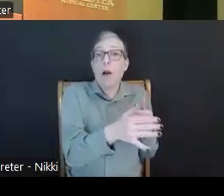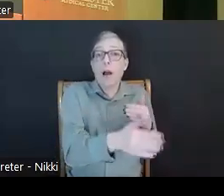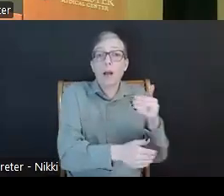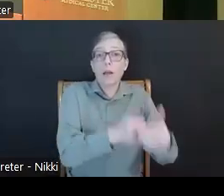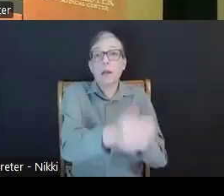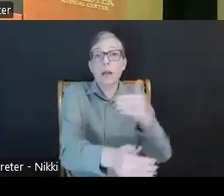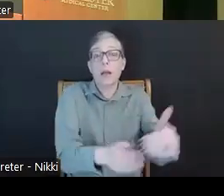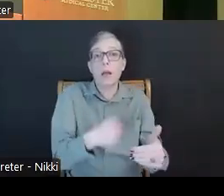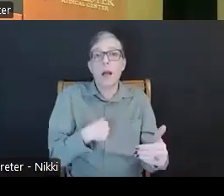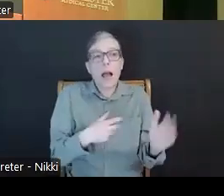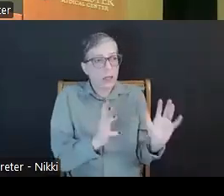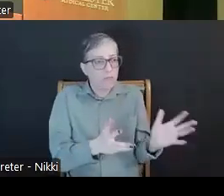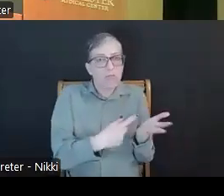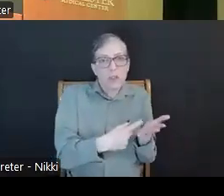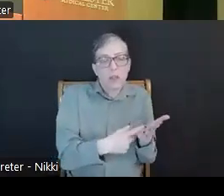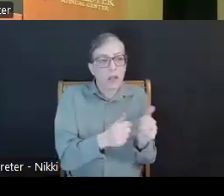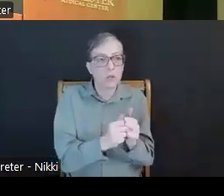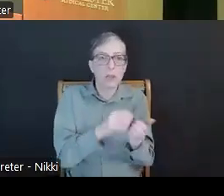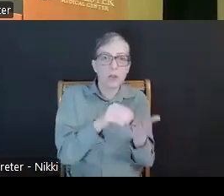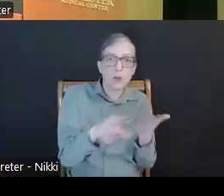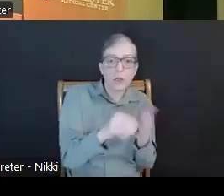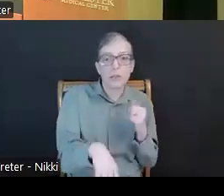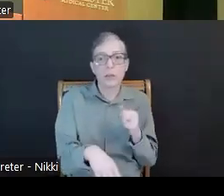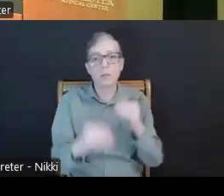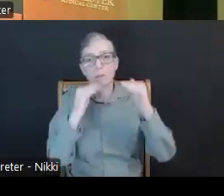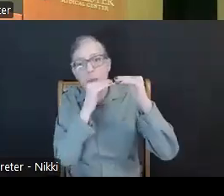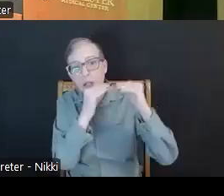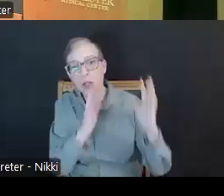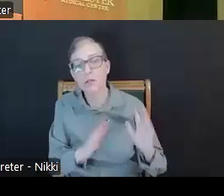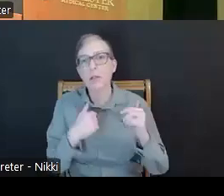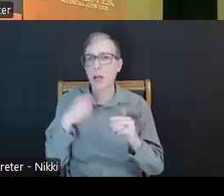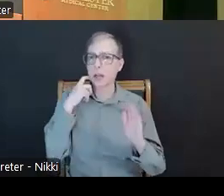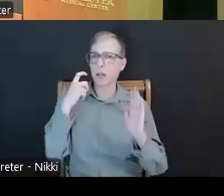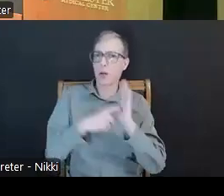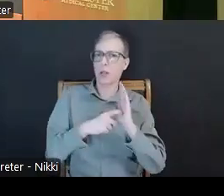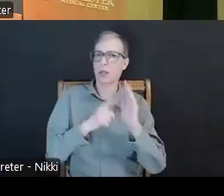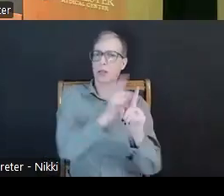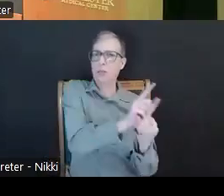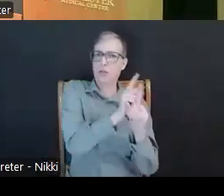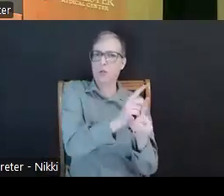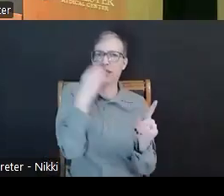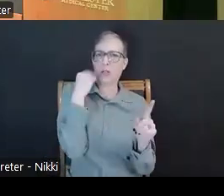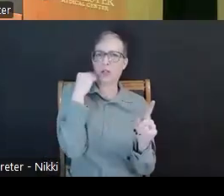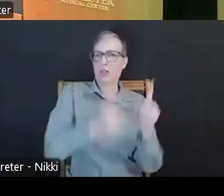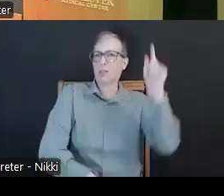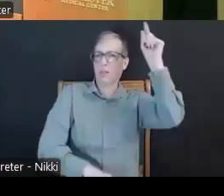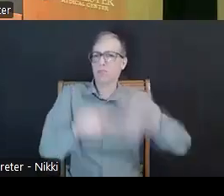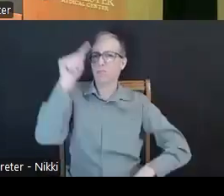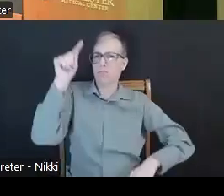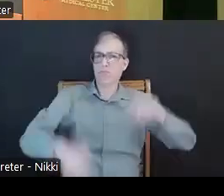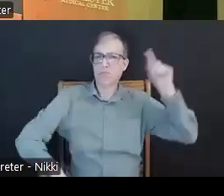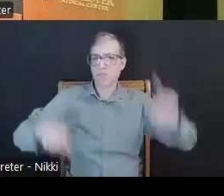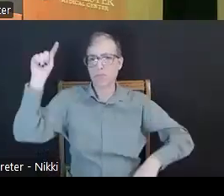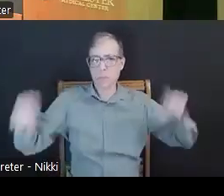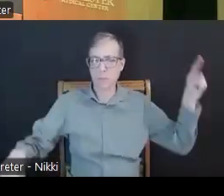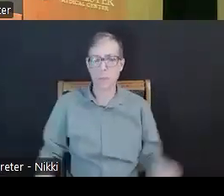of variability in the mentors and mentees' experiences. So Dr. Cardella and I, we submitted an IRB. This